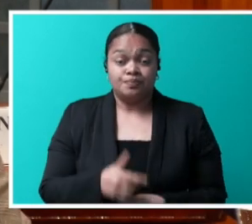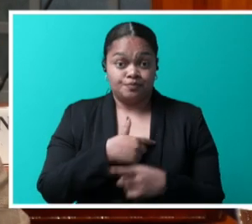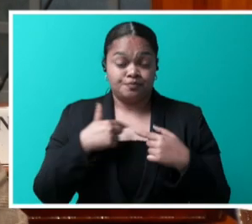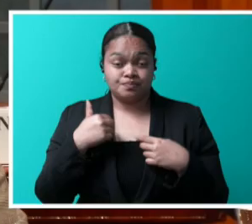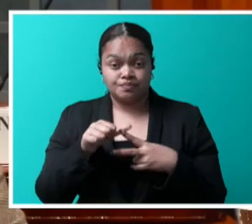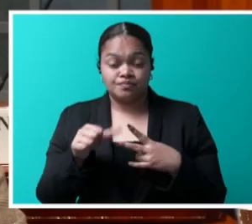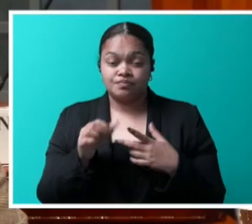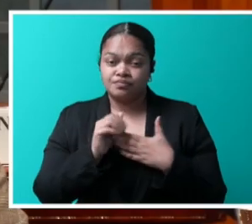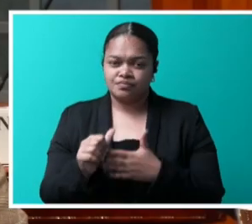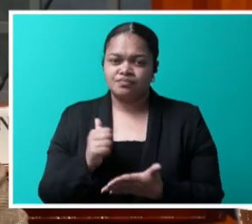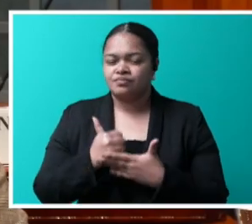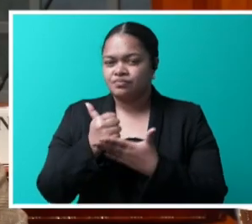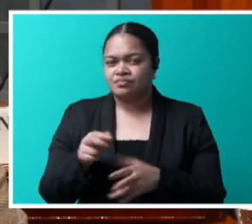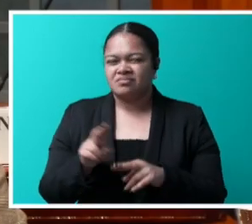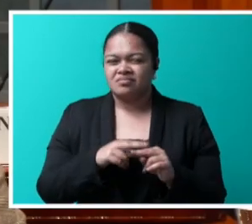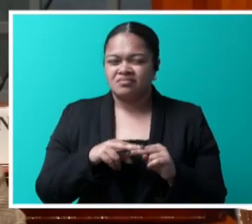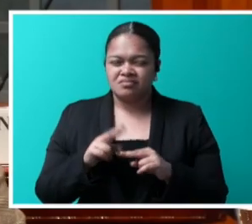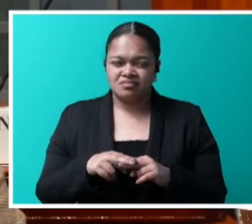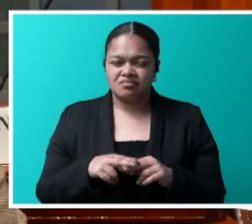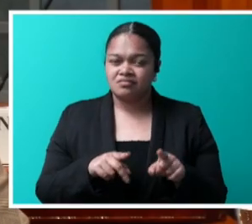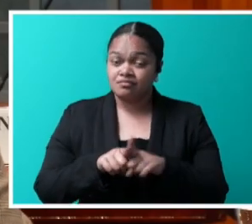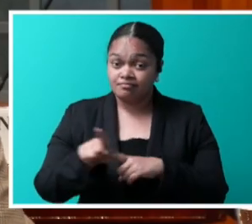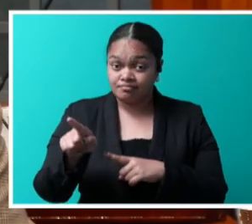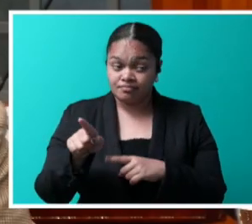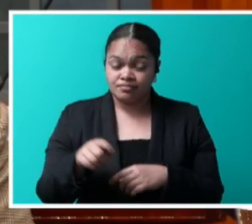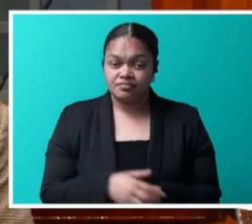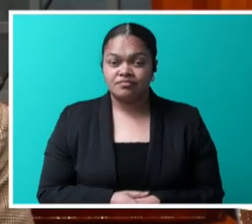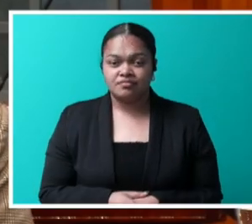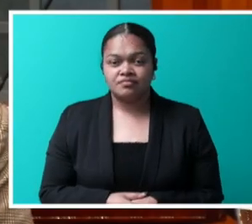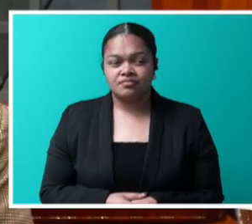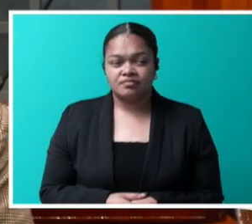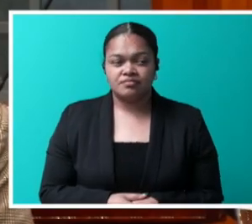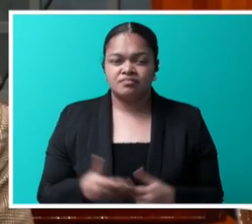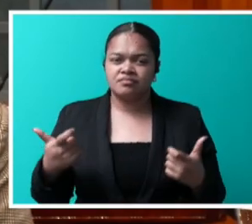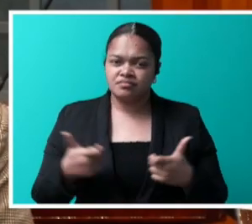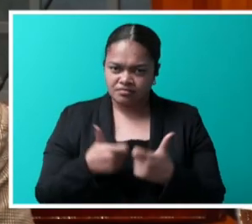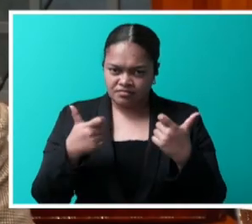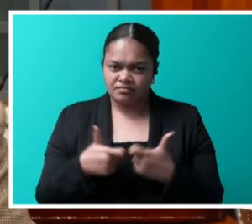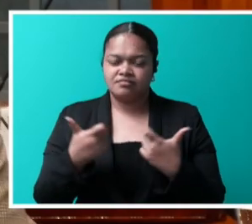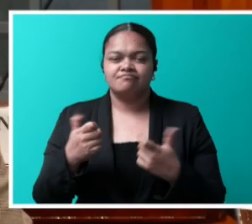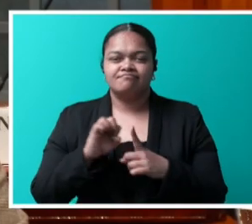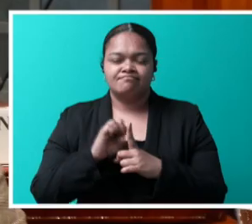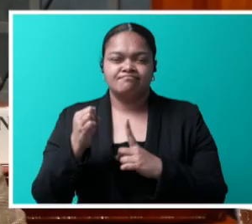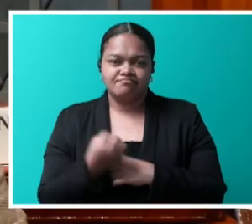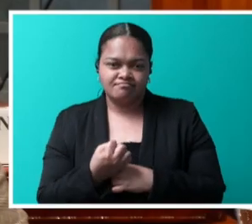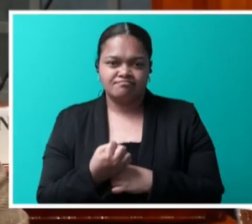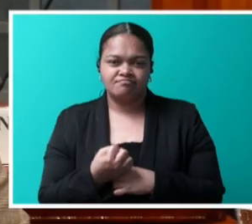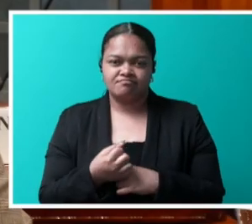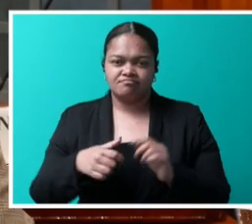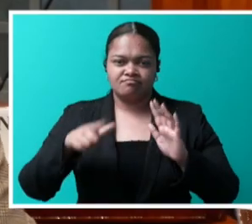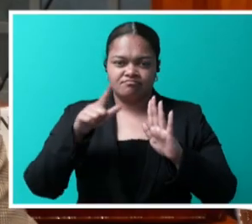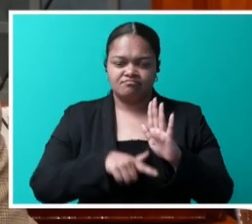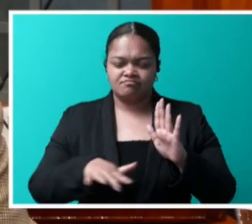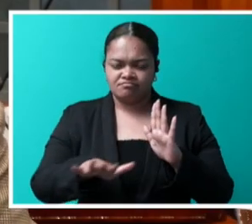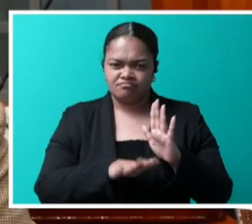piloting support for Fiji's most hydrological challenging environments, low-lying